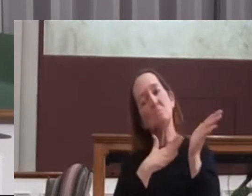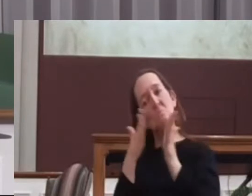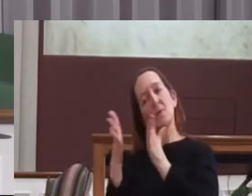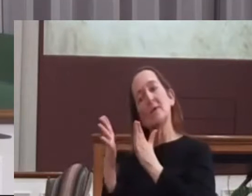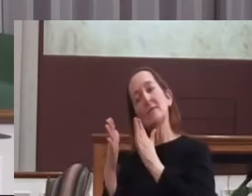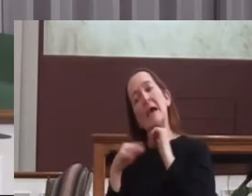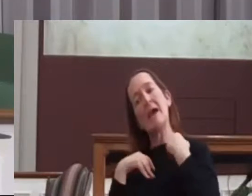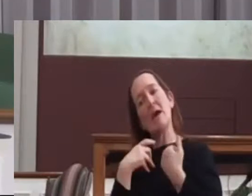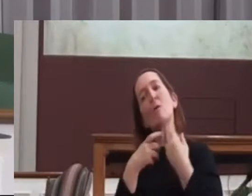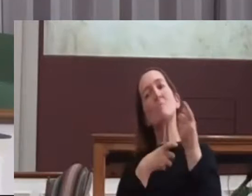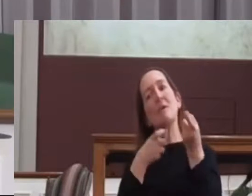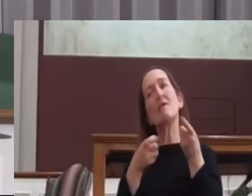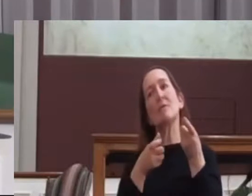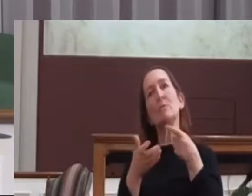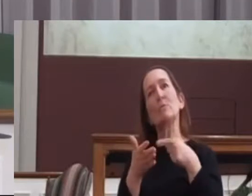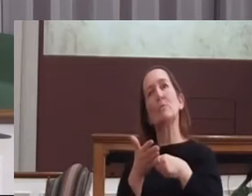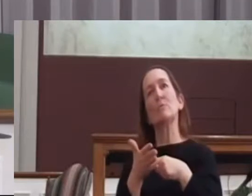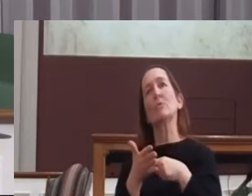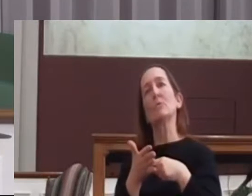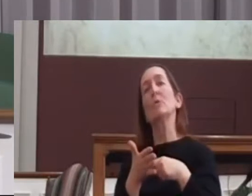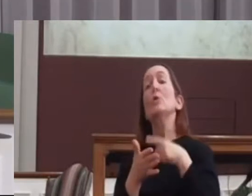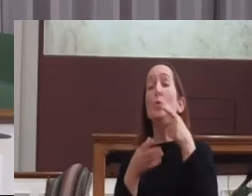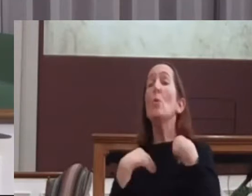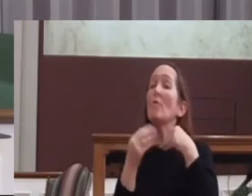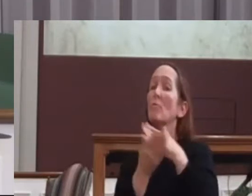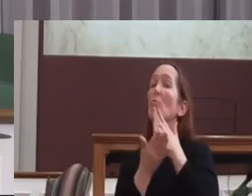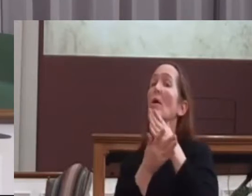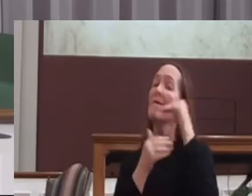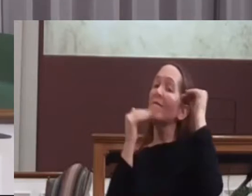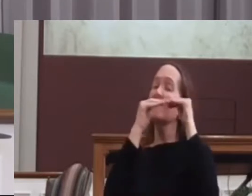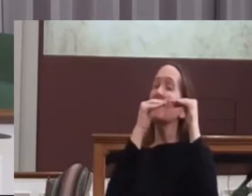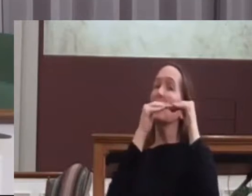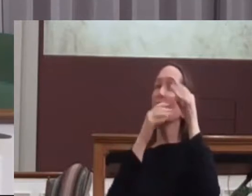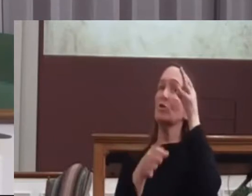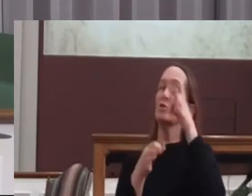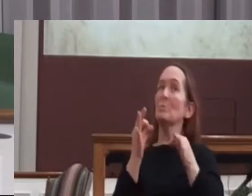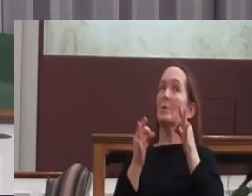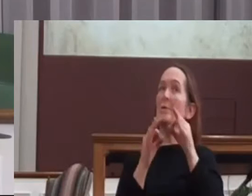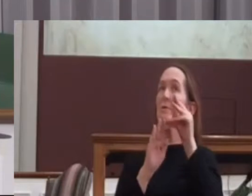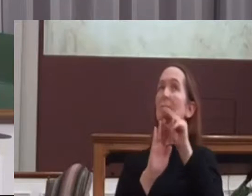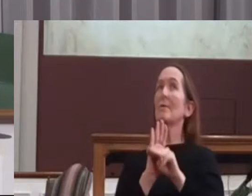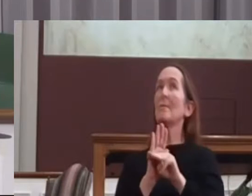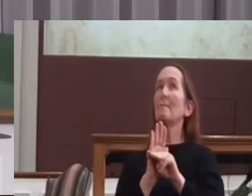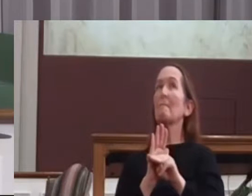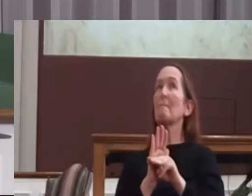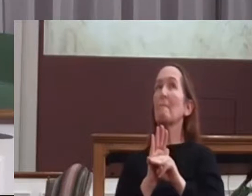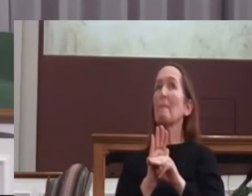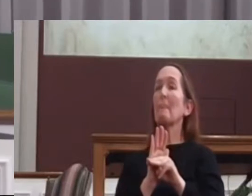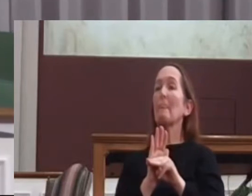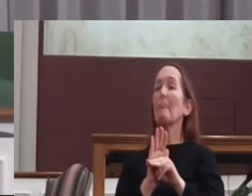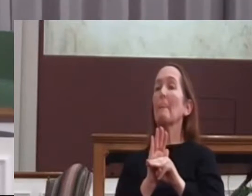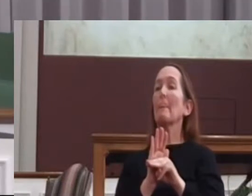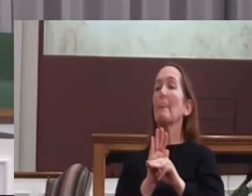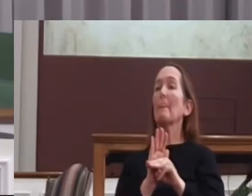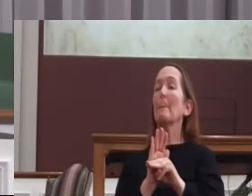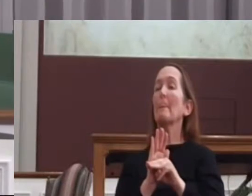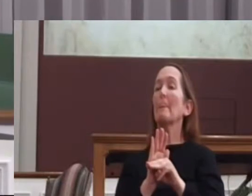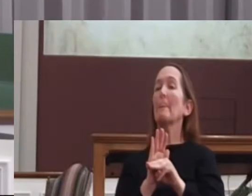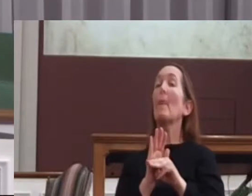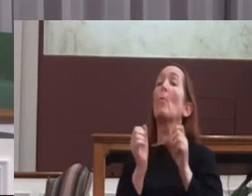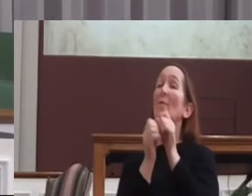God gave us the instructions of how to do this. He showed us how to handle this. You have a right to fair